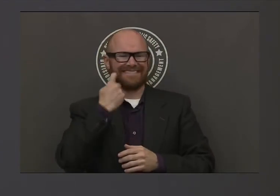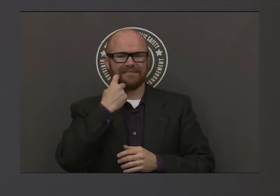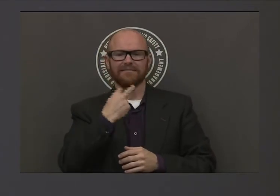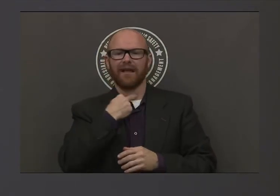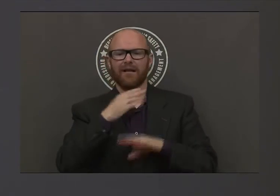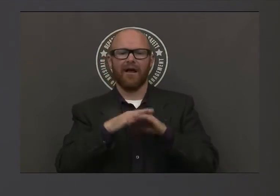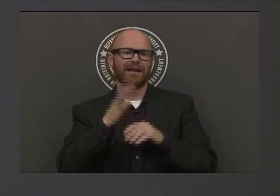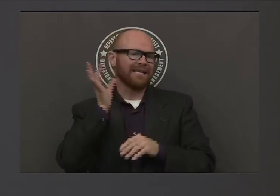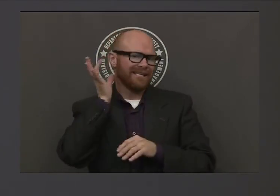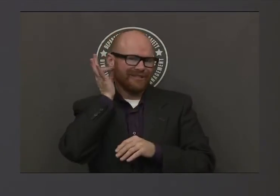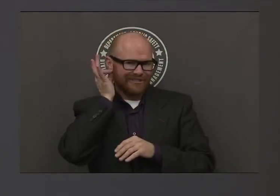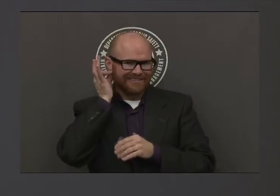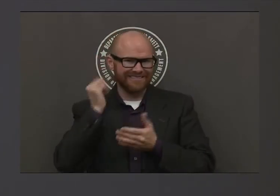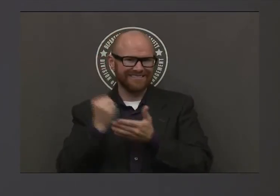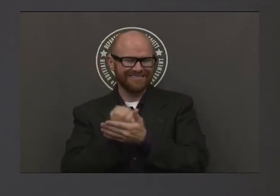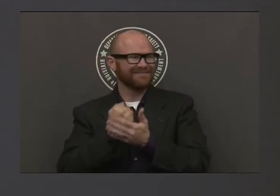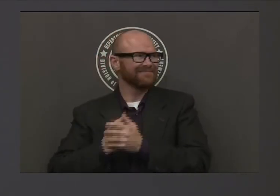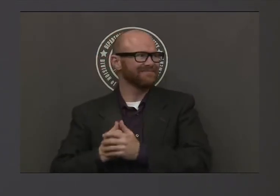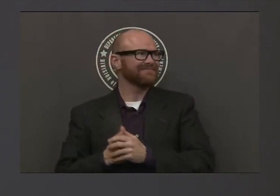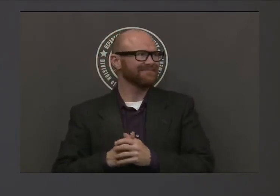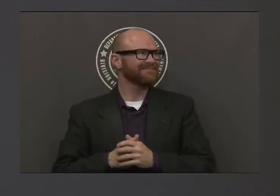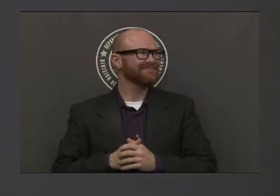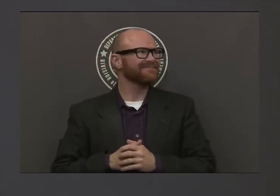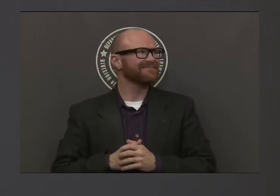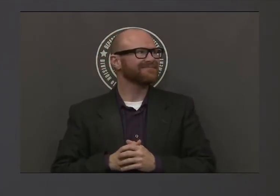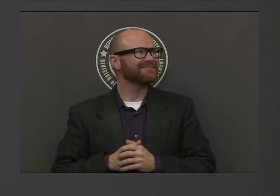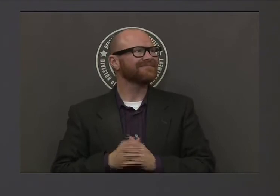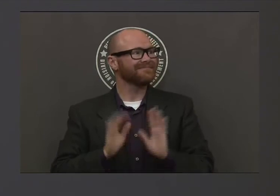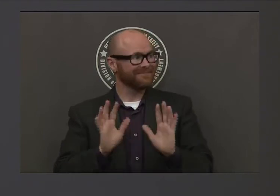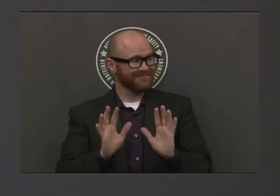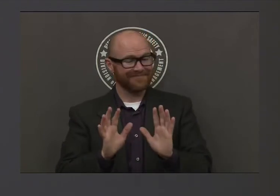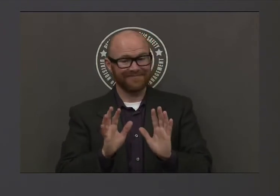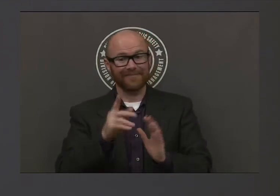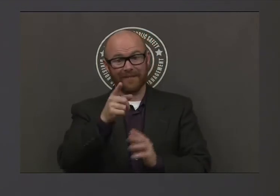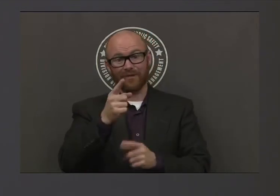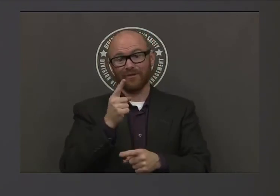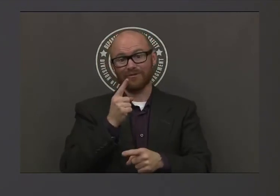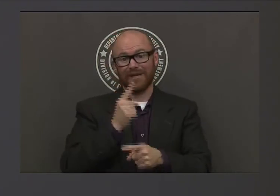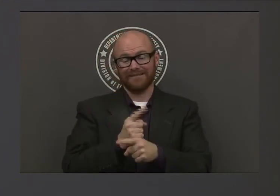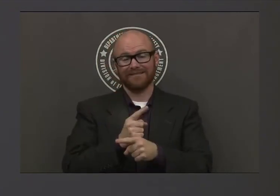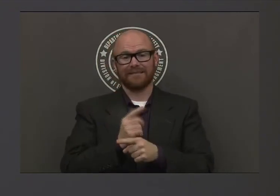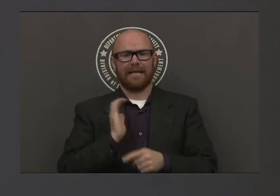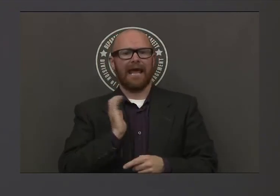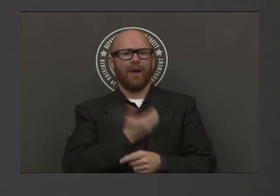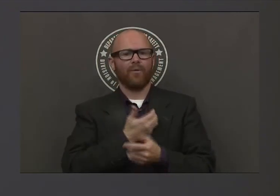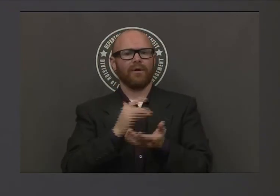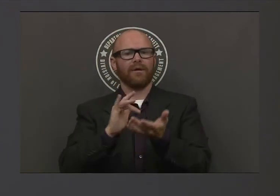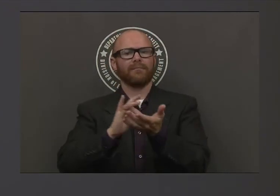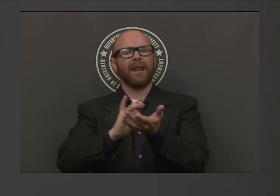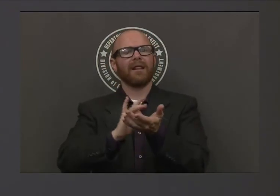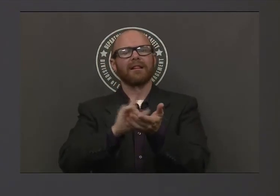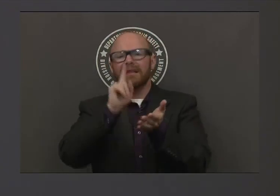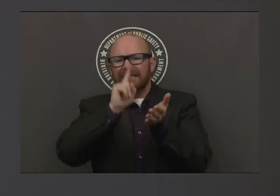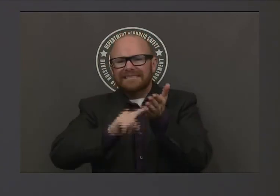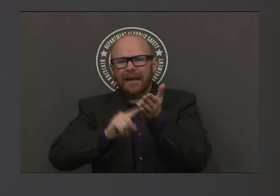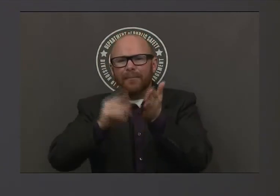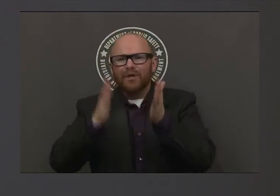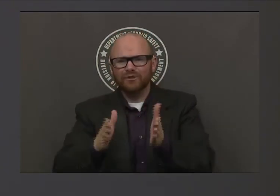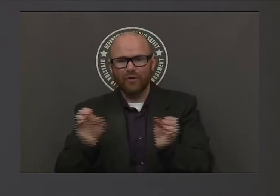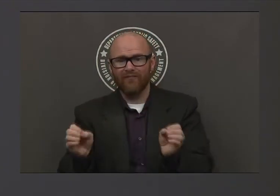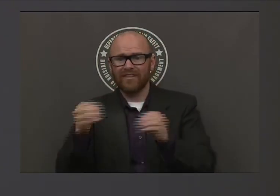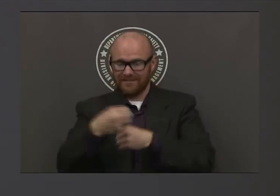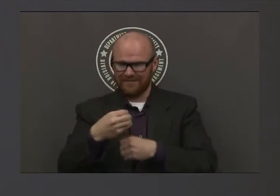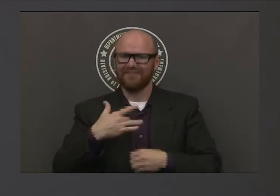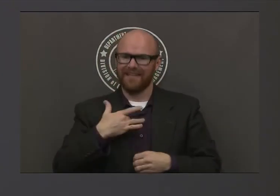So you're right. Hold on. Okay. So you're right. Our medical examiner's office is starting to